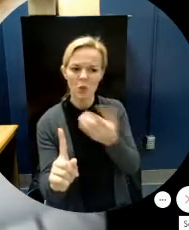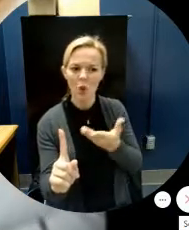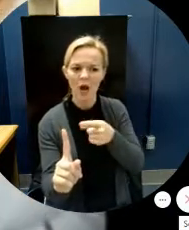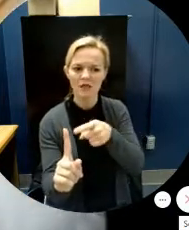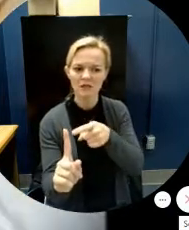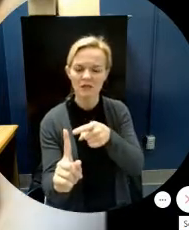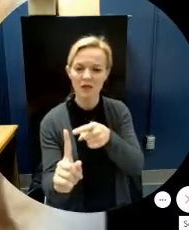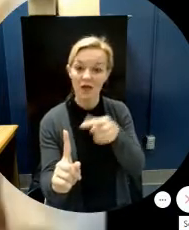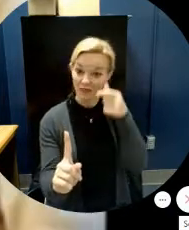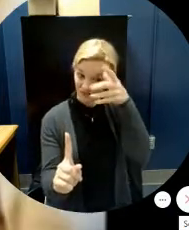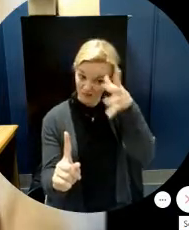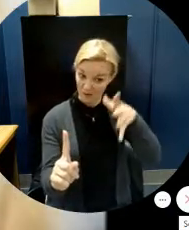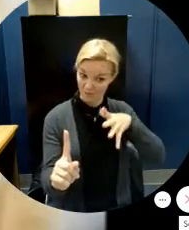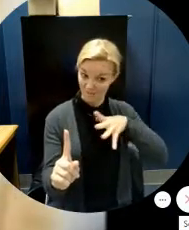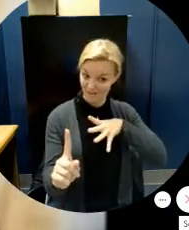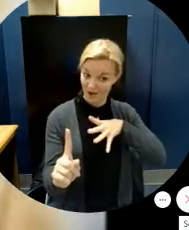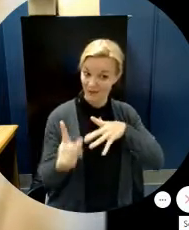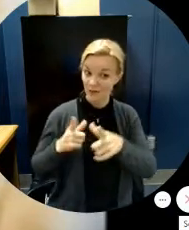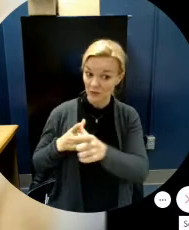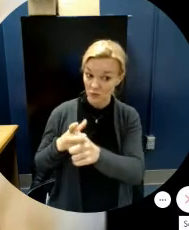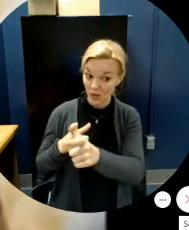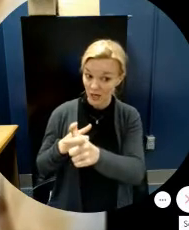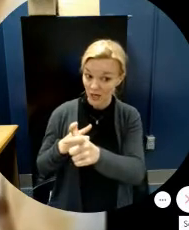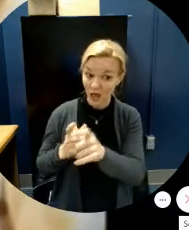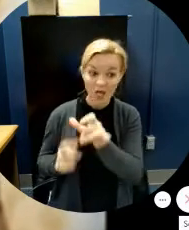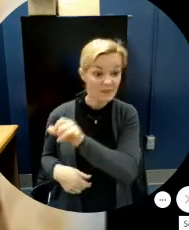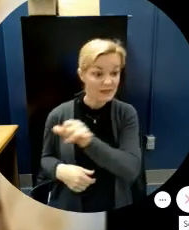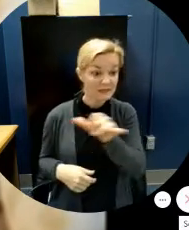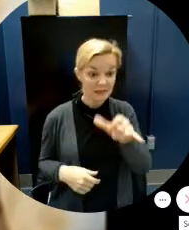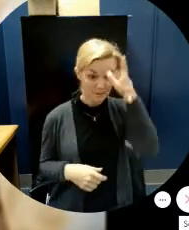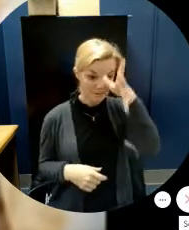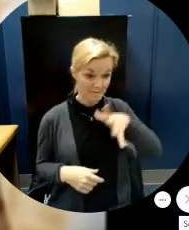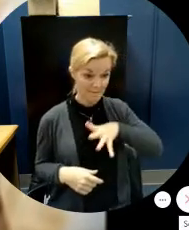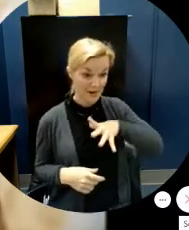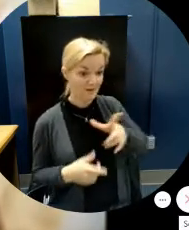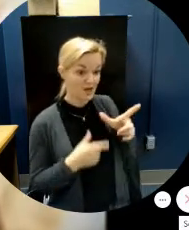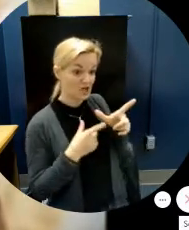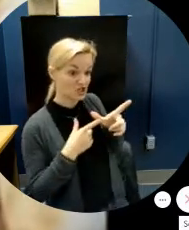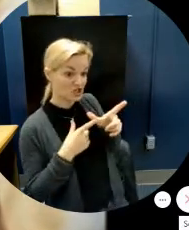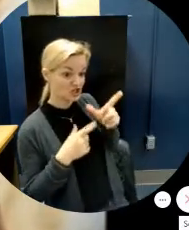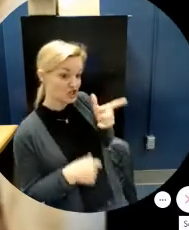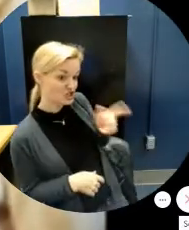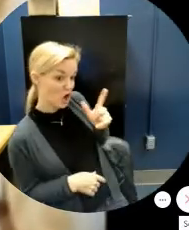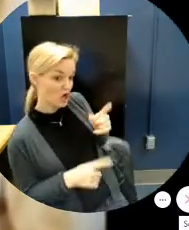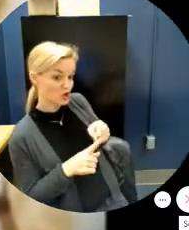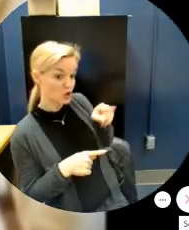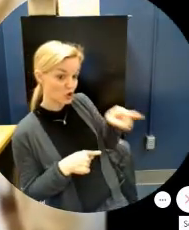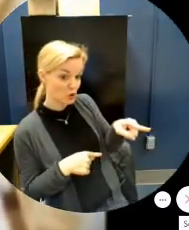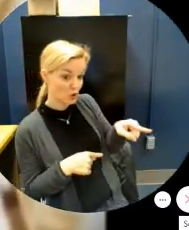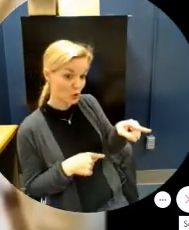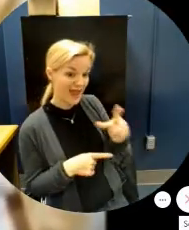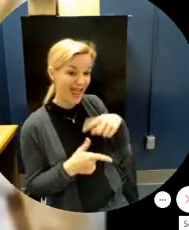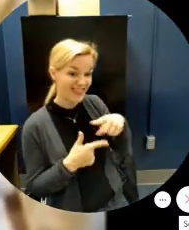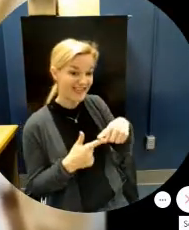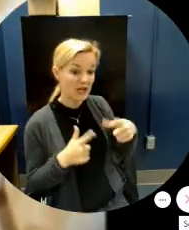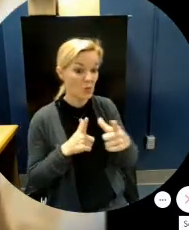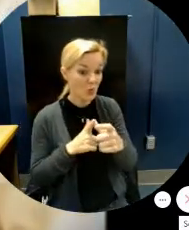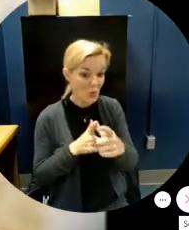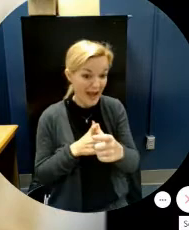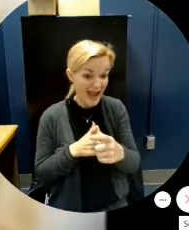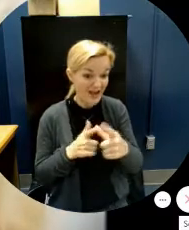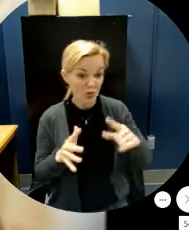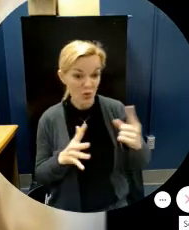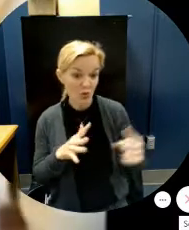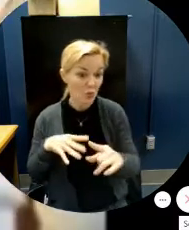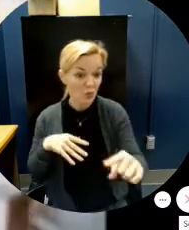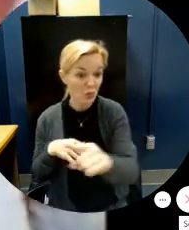Man, The man that was running? The same man that shot at you, who was running in amongst all those children when you were shooting? I